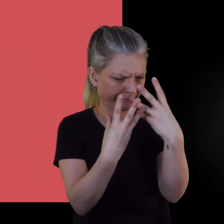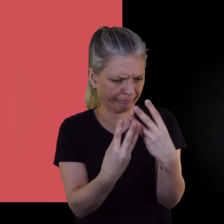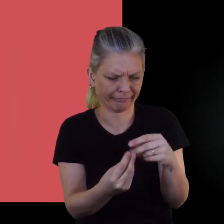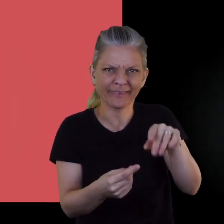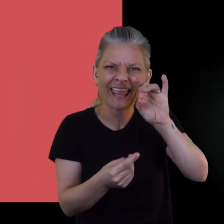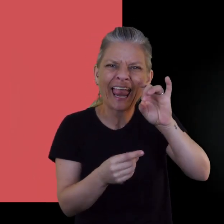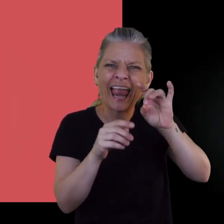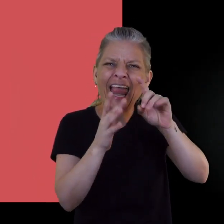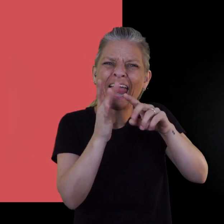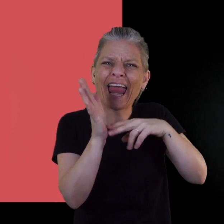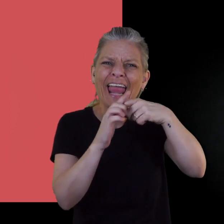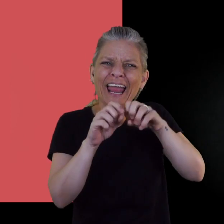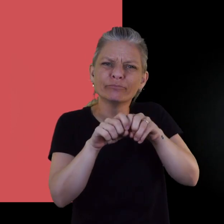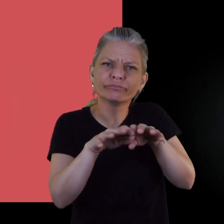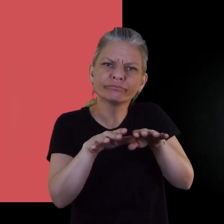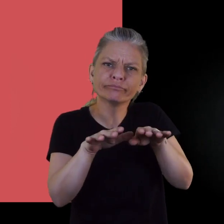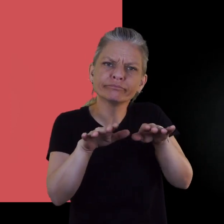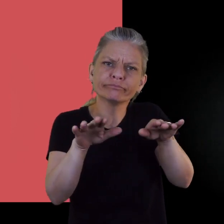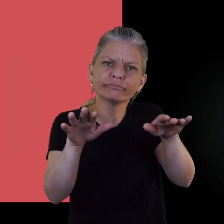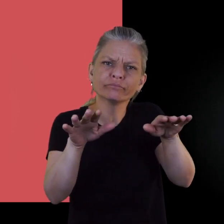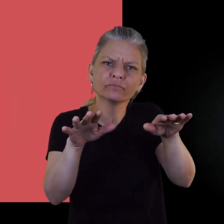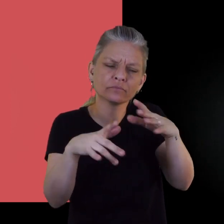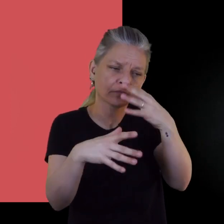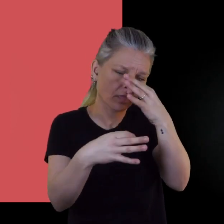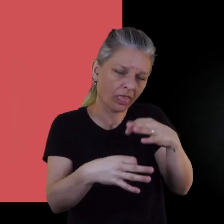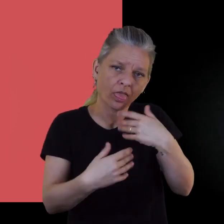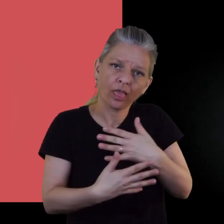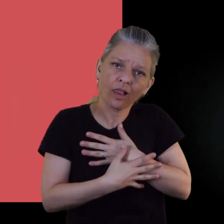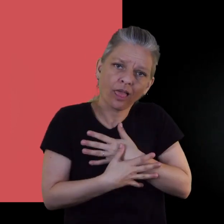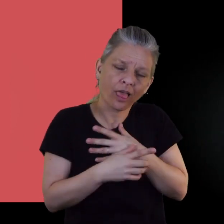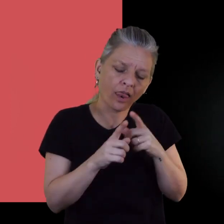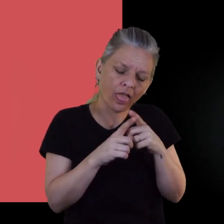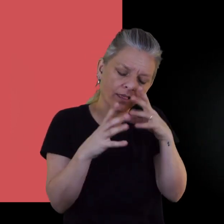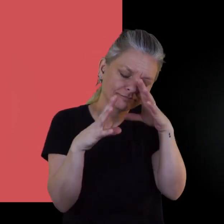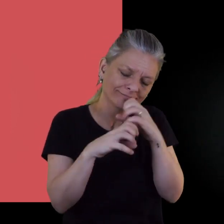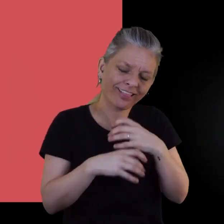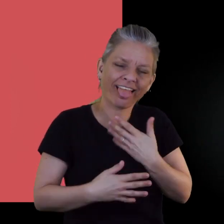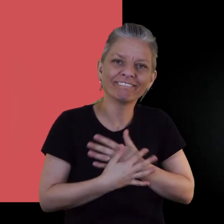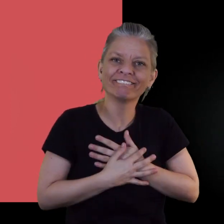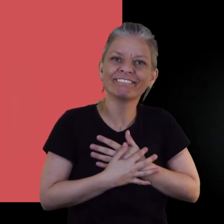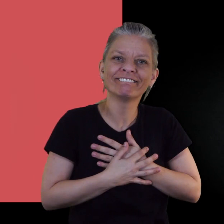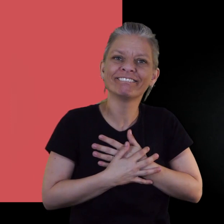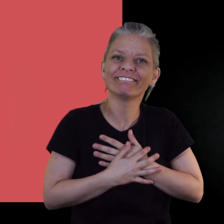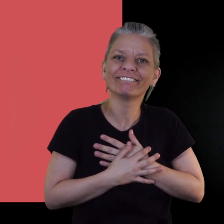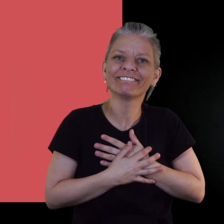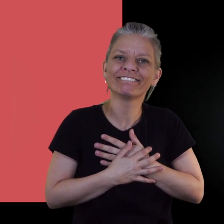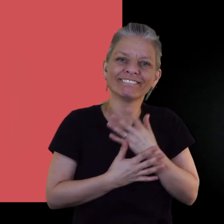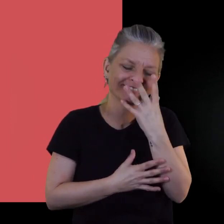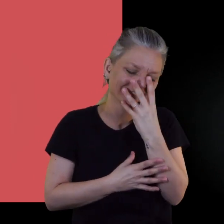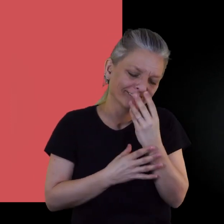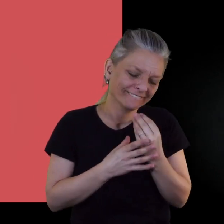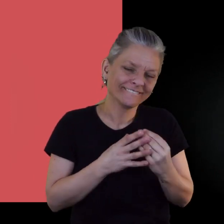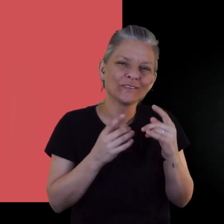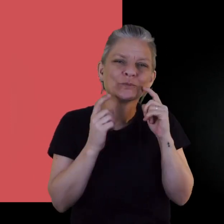Falling asleep is like falling in love. It consumes you with sweetness and clarity. You